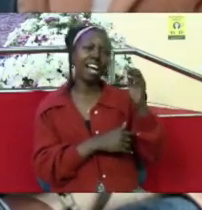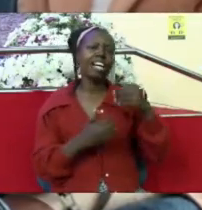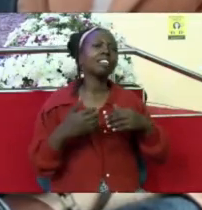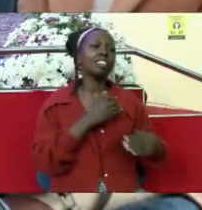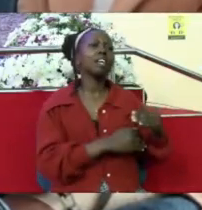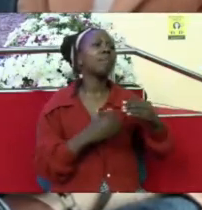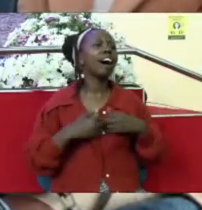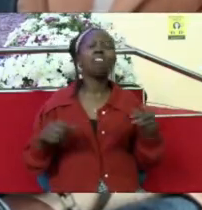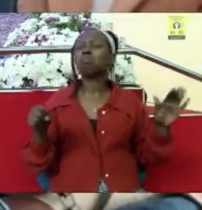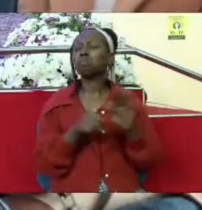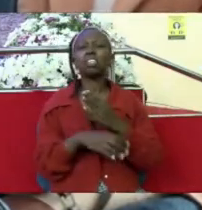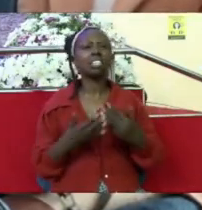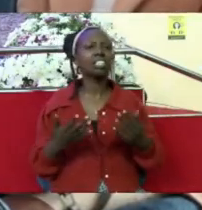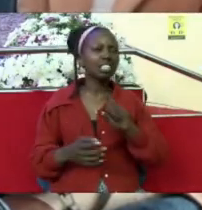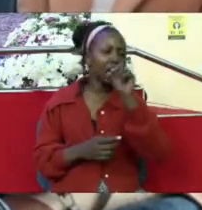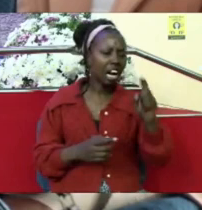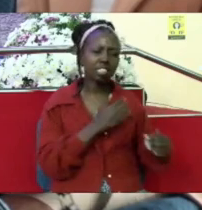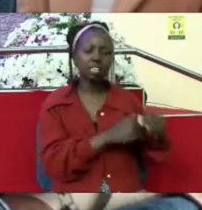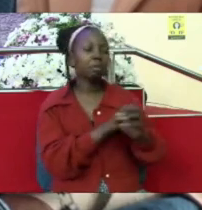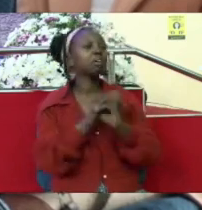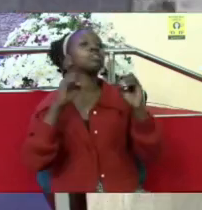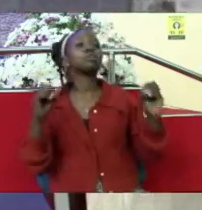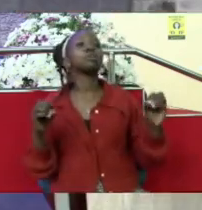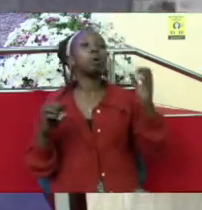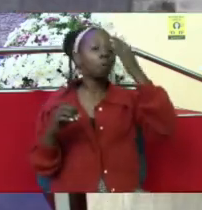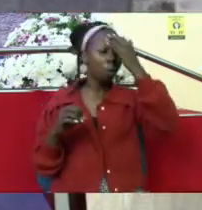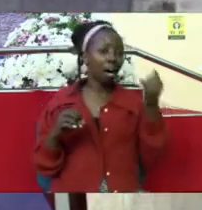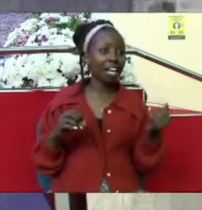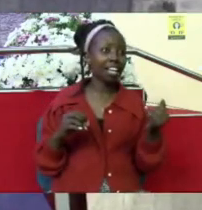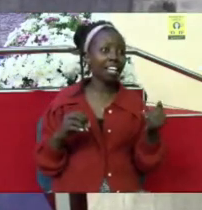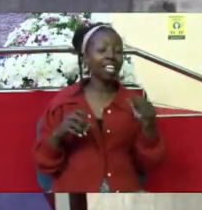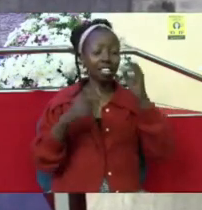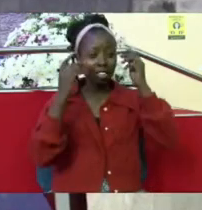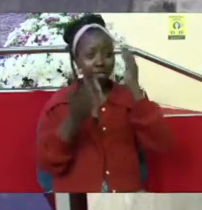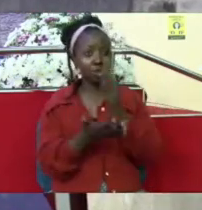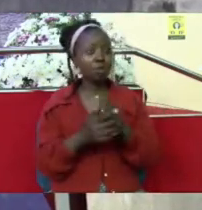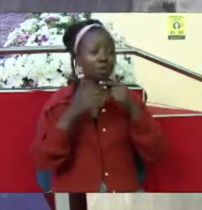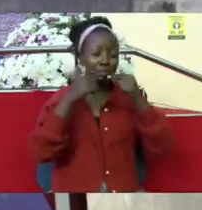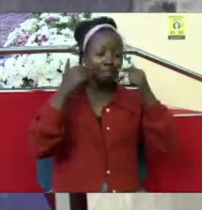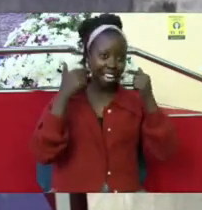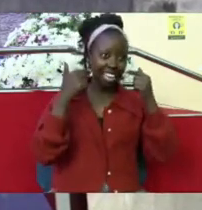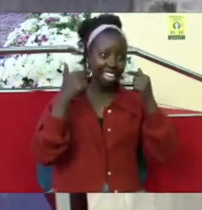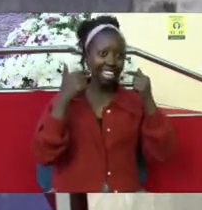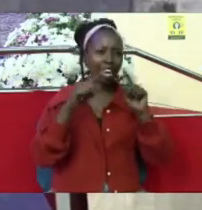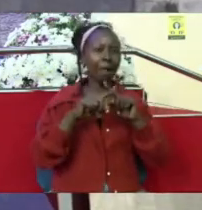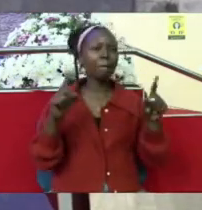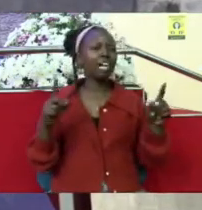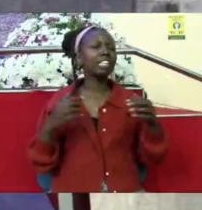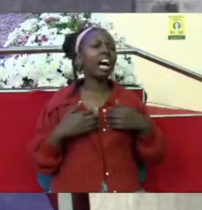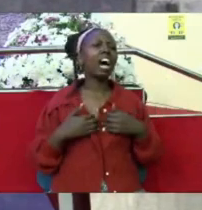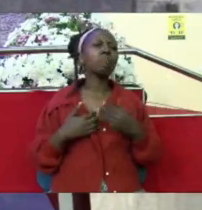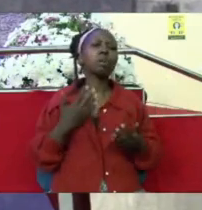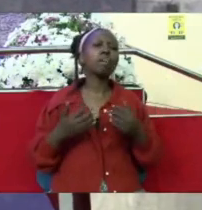Don't ask. Usimuulize. Don't ask. Because behind the smile. Lakini nyuma hiyo tabasamu. There could be pain. Kunaweza kuwa na